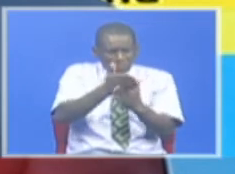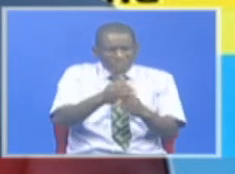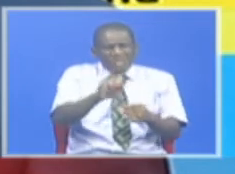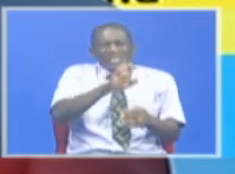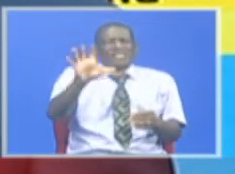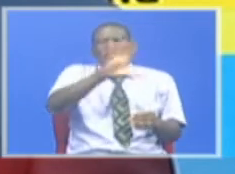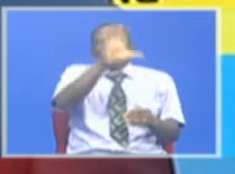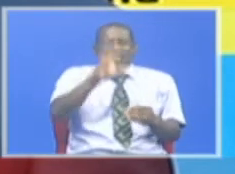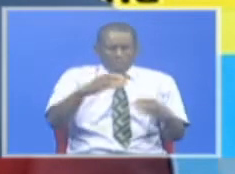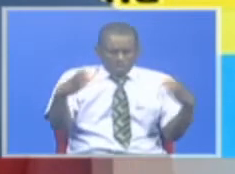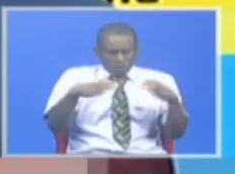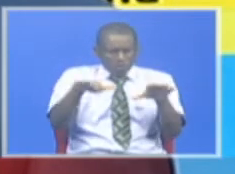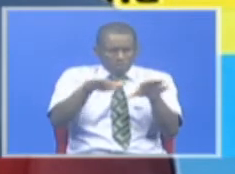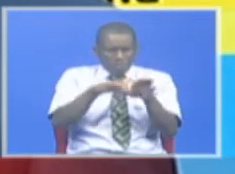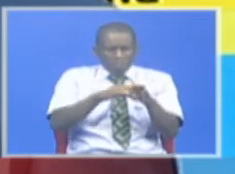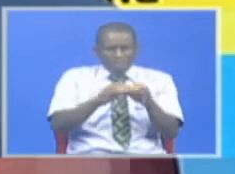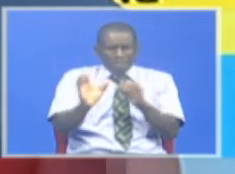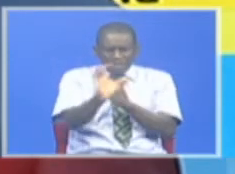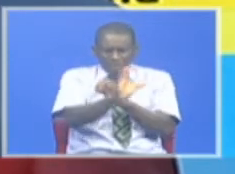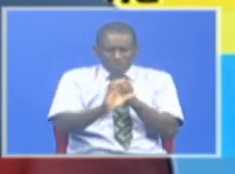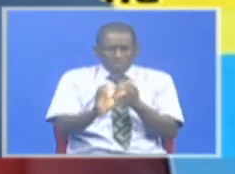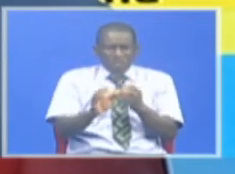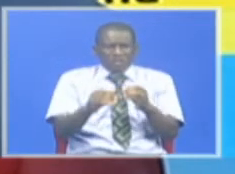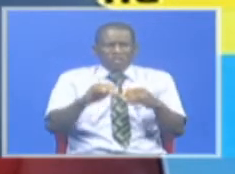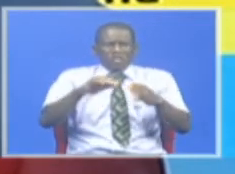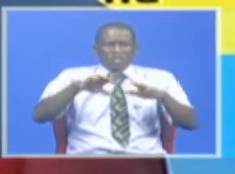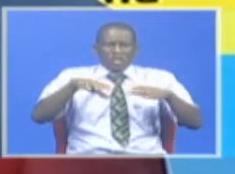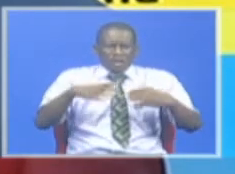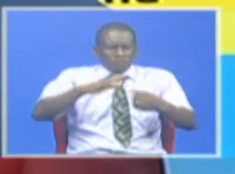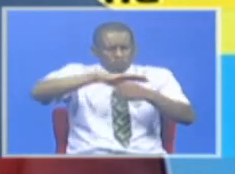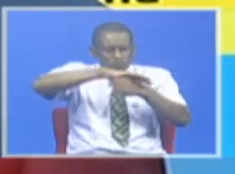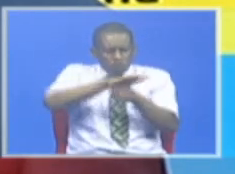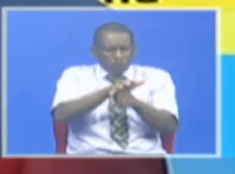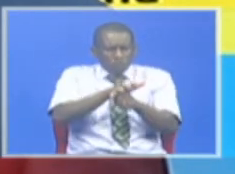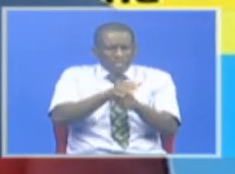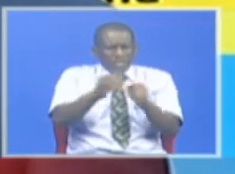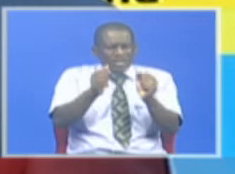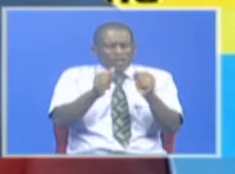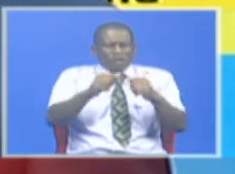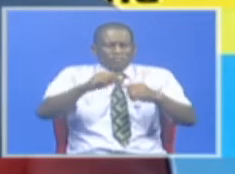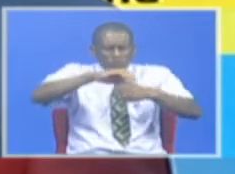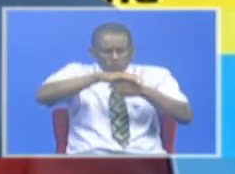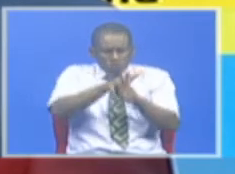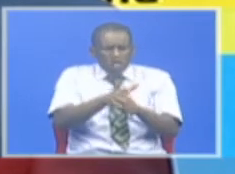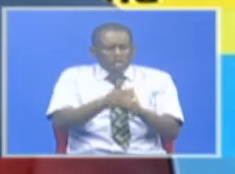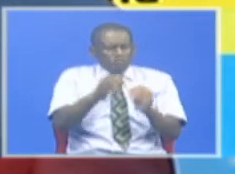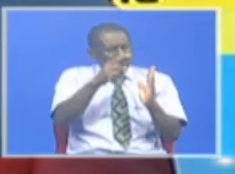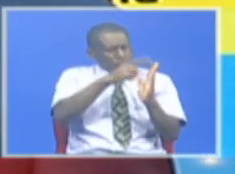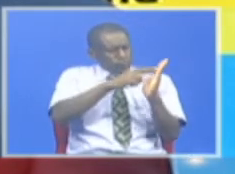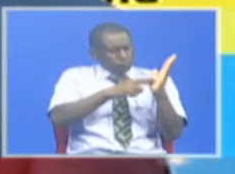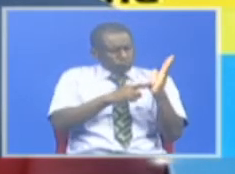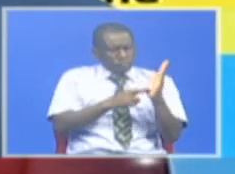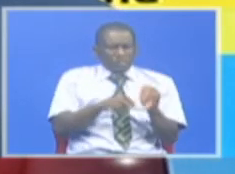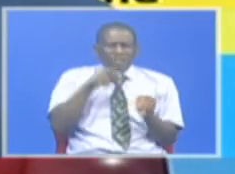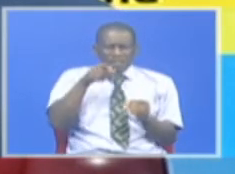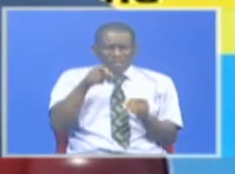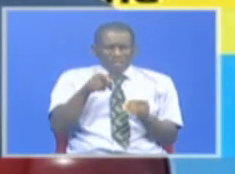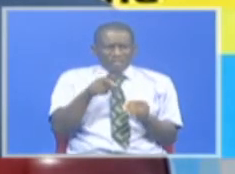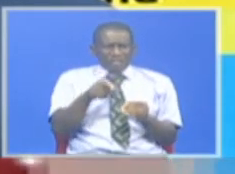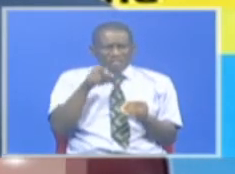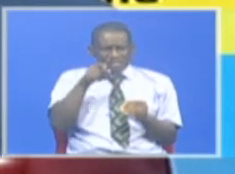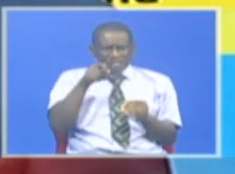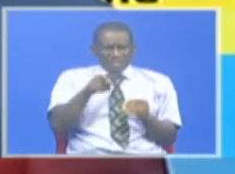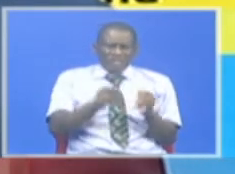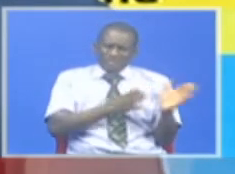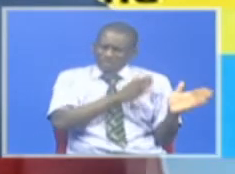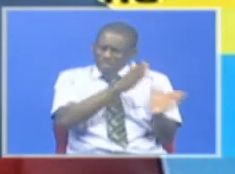African Community members on COVID-19 protocol. So this, there will be reciprocal